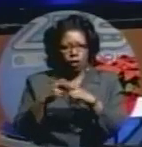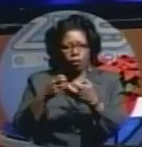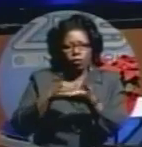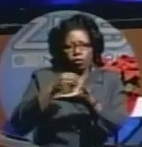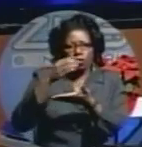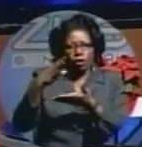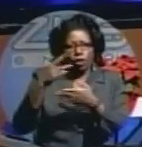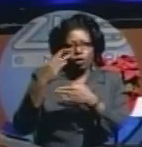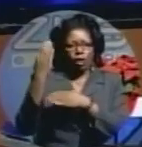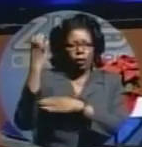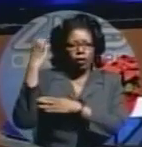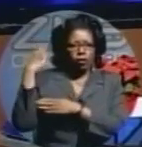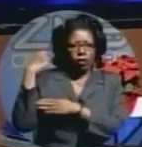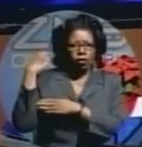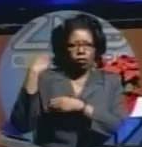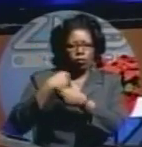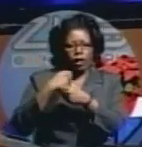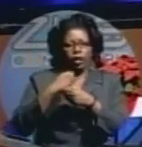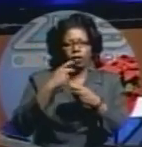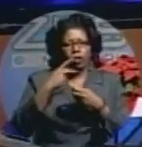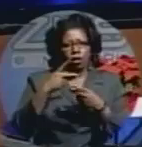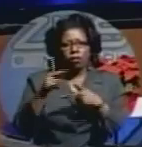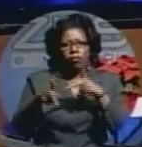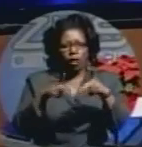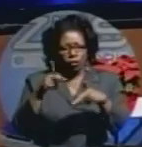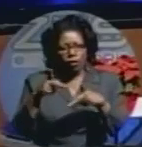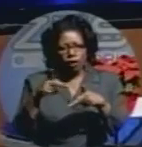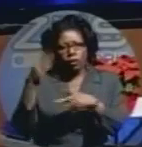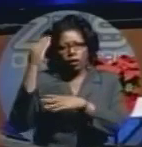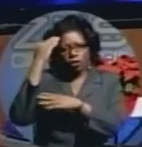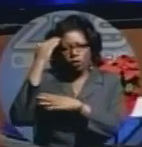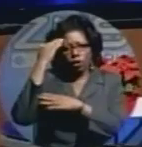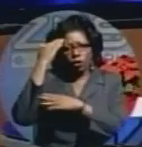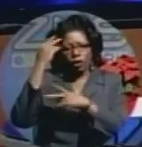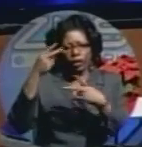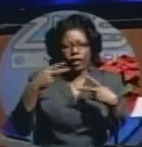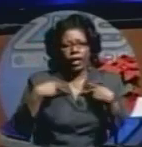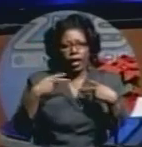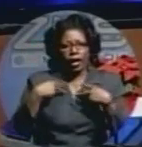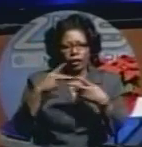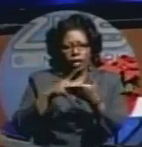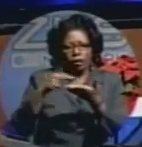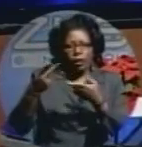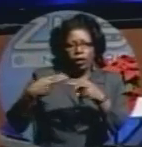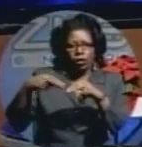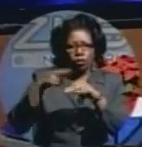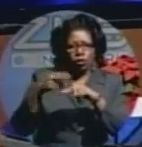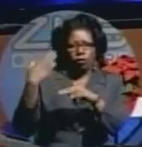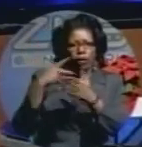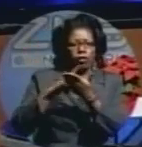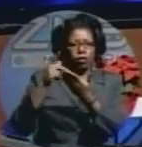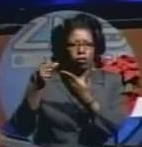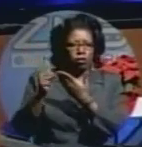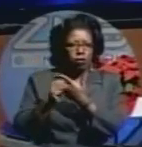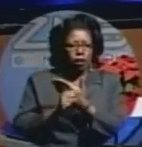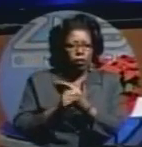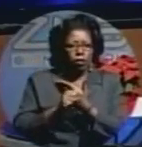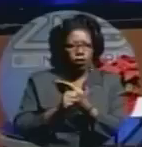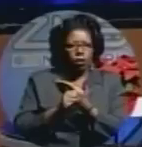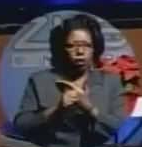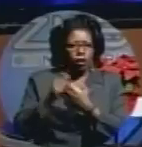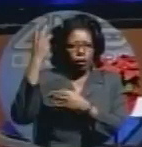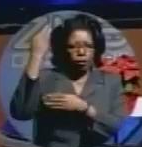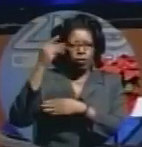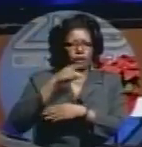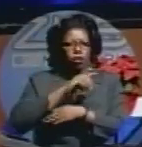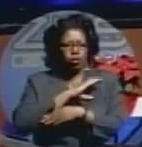top executives were recently made public, along with the fact that they received pay hikes this past September. Prime Minister Christie said he wasn't aware